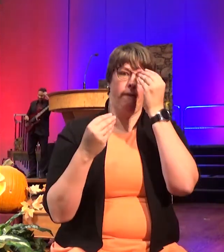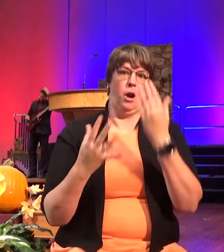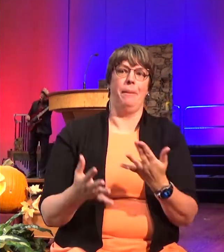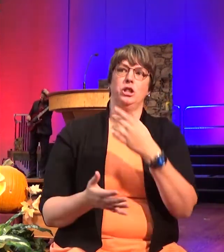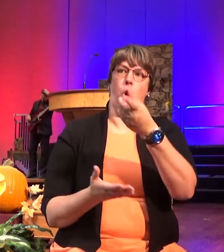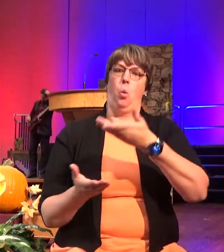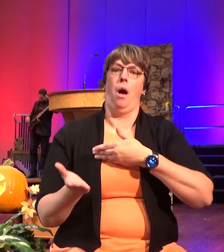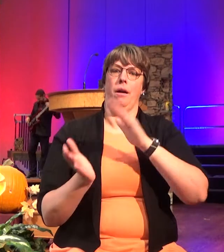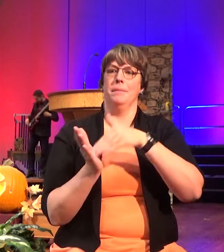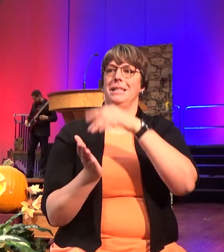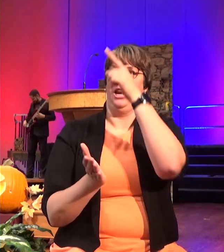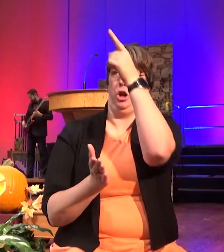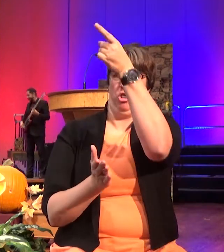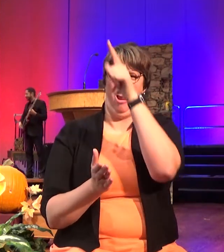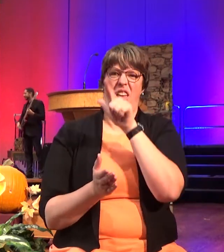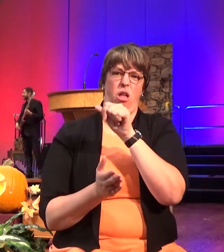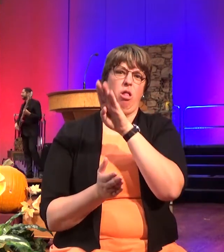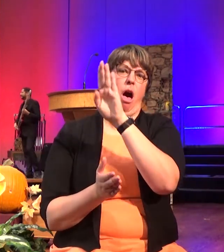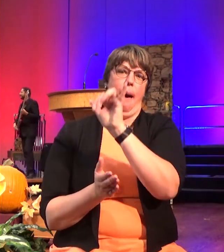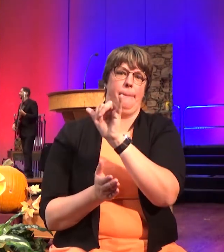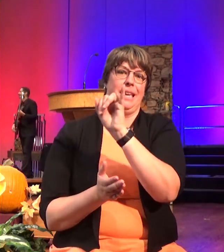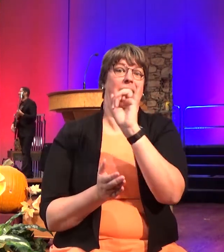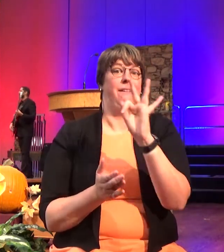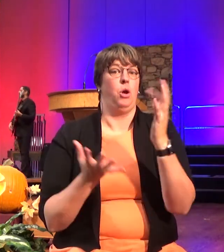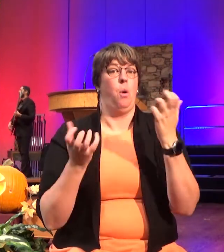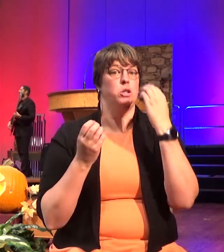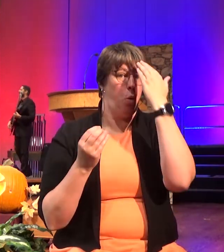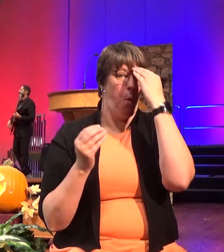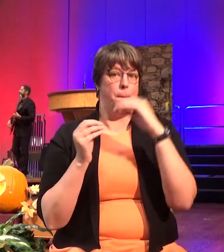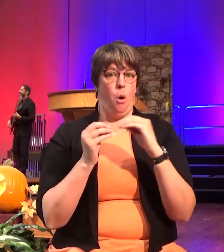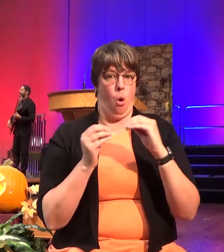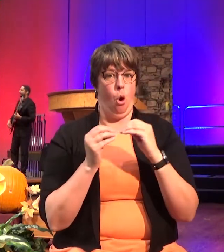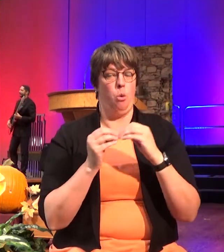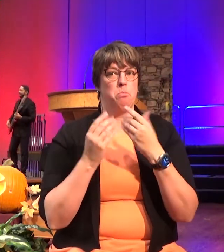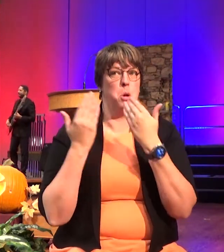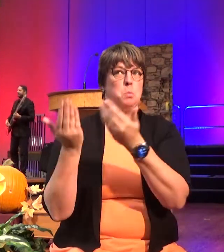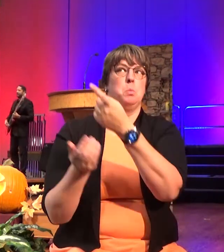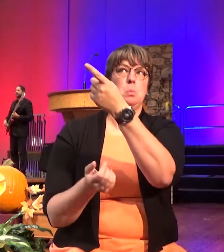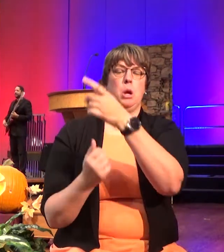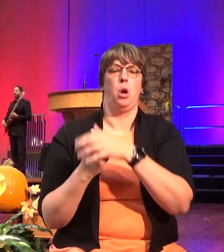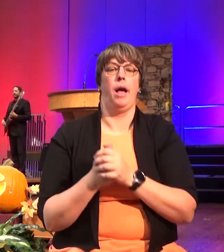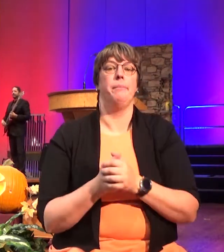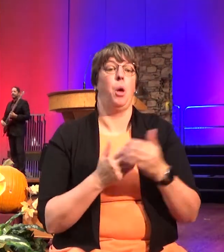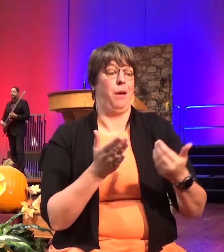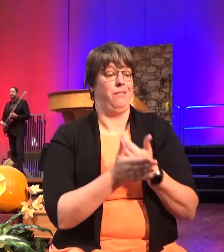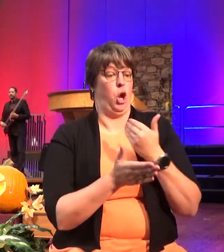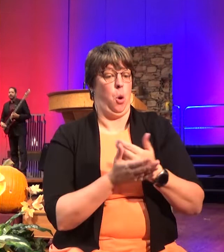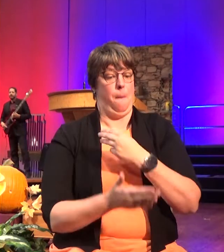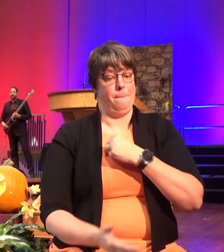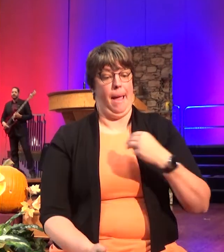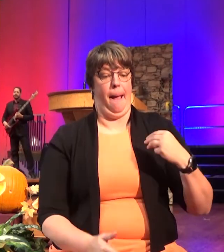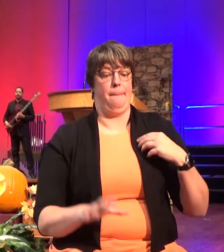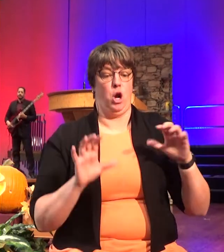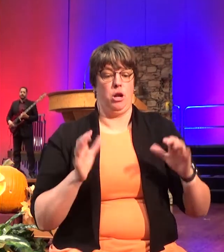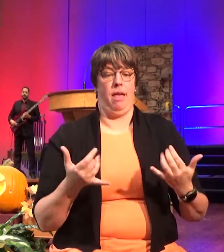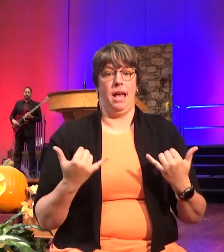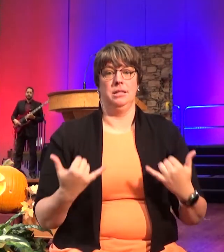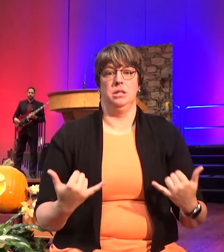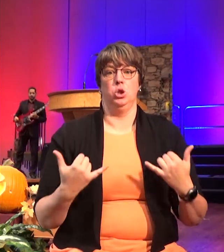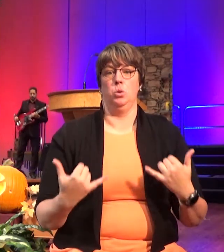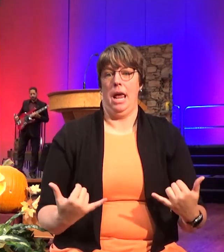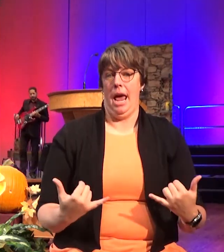the lobby. So if you'd like to know more about us, check that out. And we also have a new member class today in person right here afterwards.